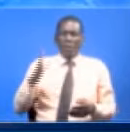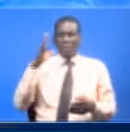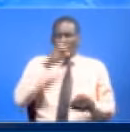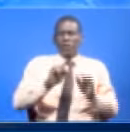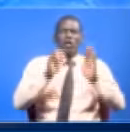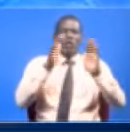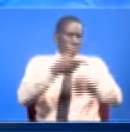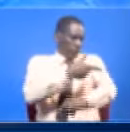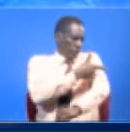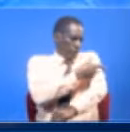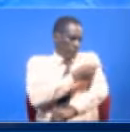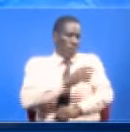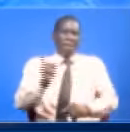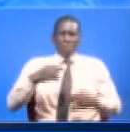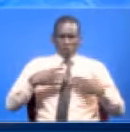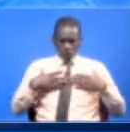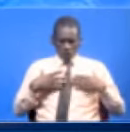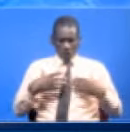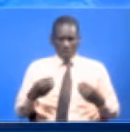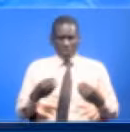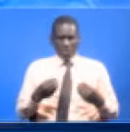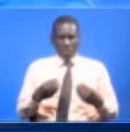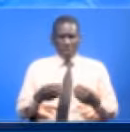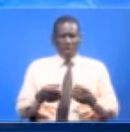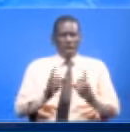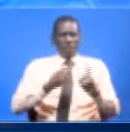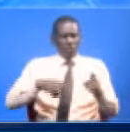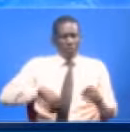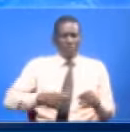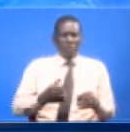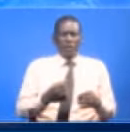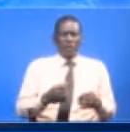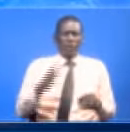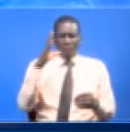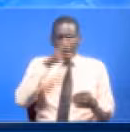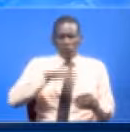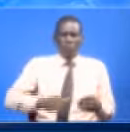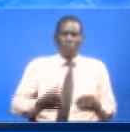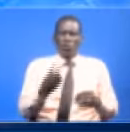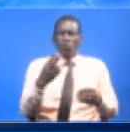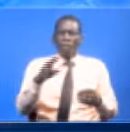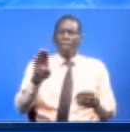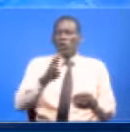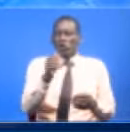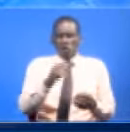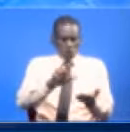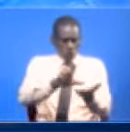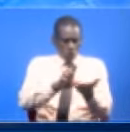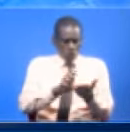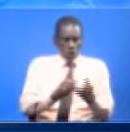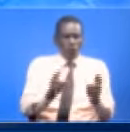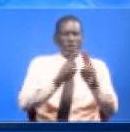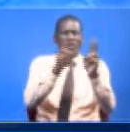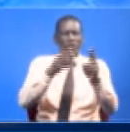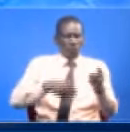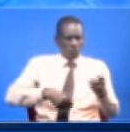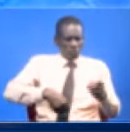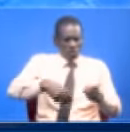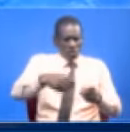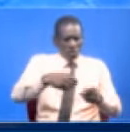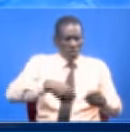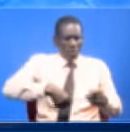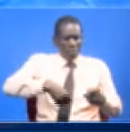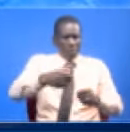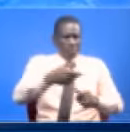despite the Ministry of Health defaulting on a 2 billion shilling debt to the global supplier. The government now says it has set aside